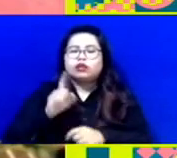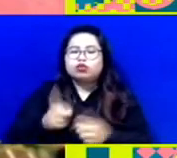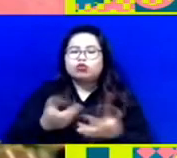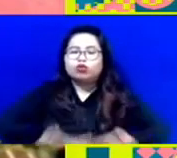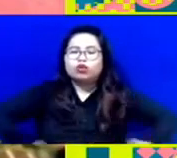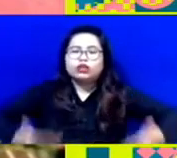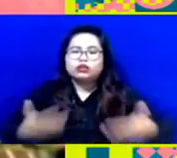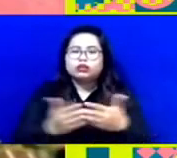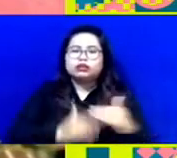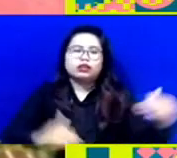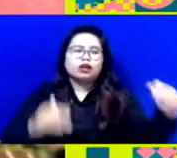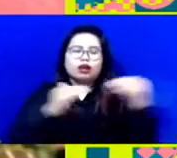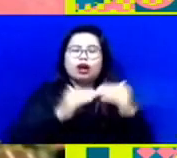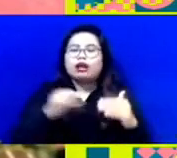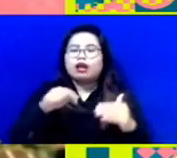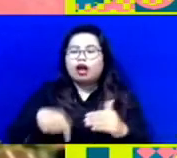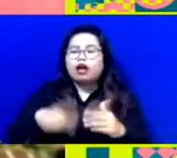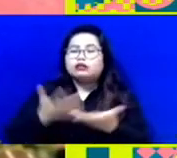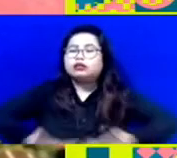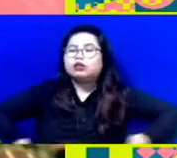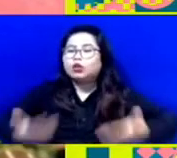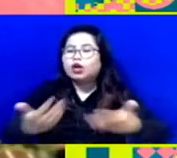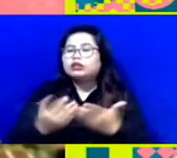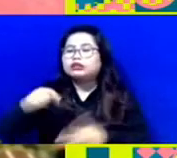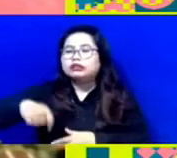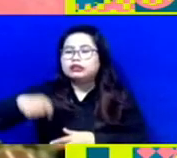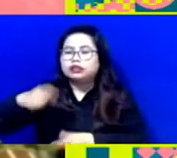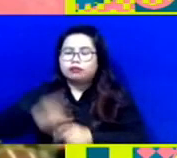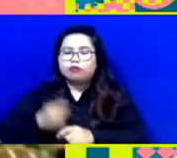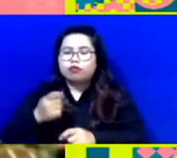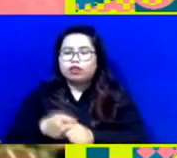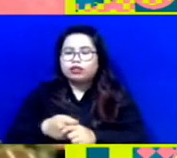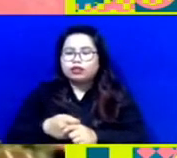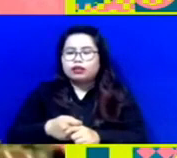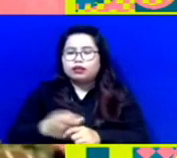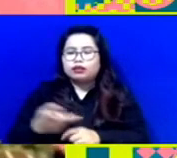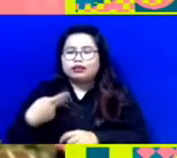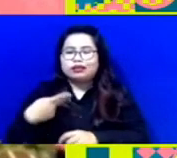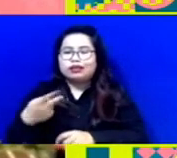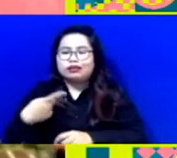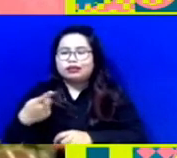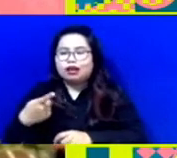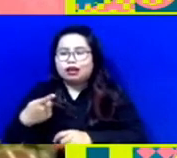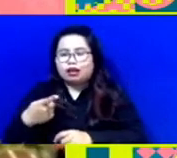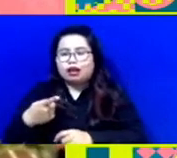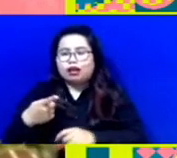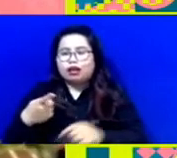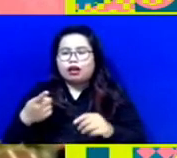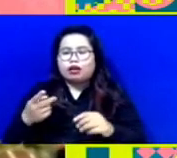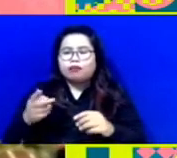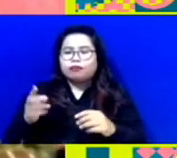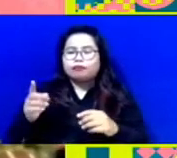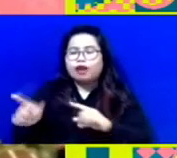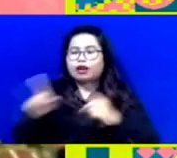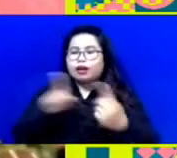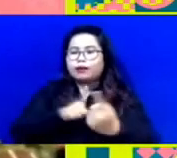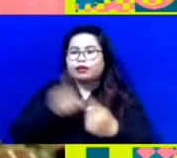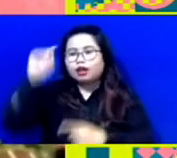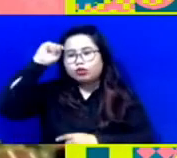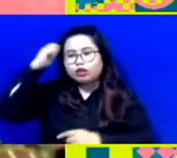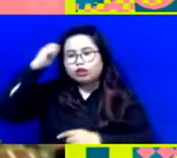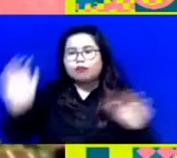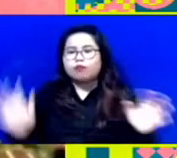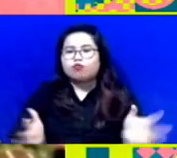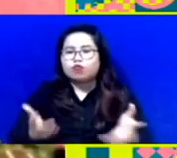has exacerbated the lingering development challenges that have existed before the pandemic started,